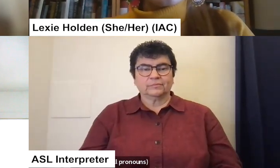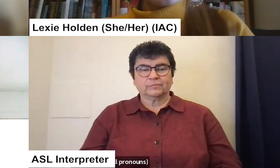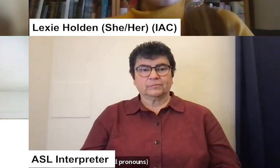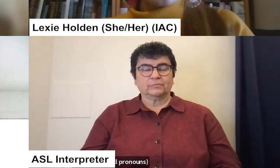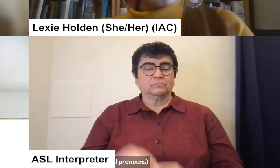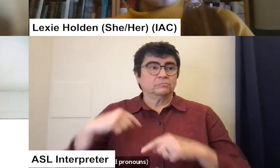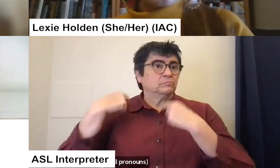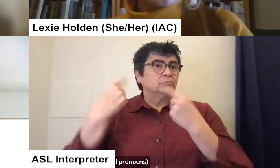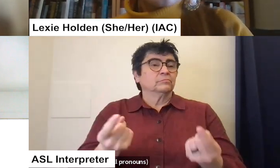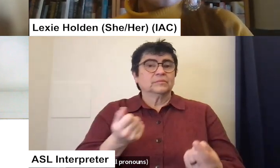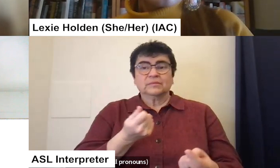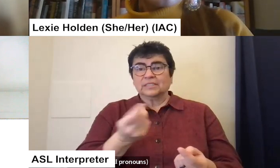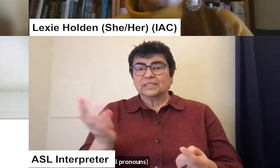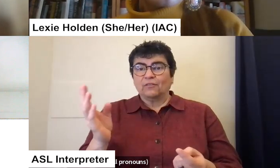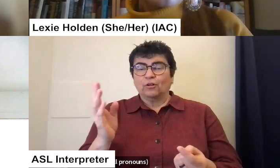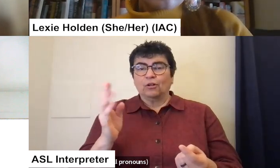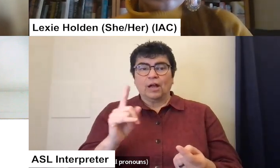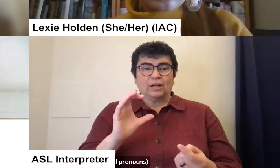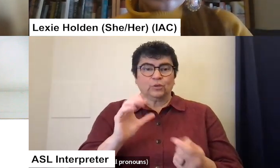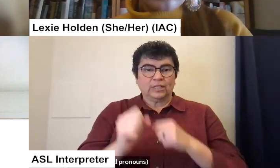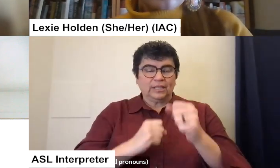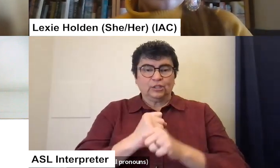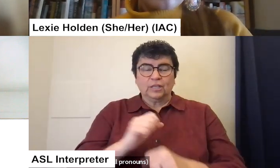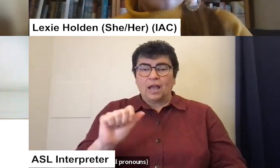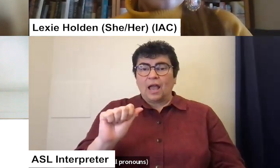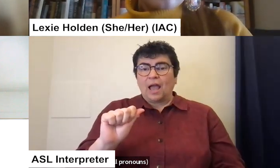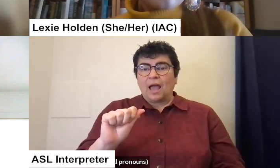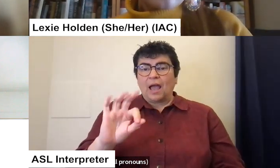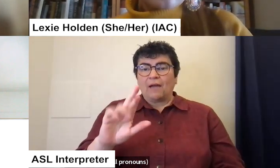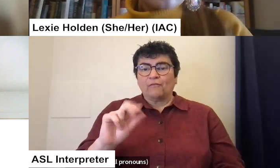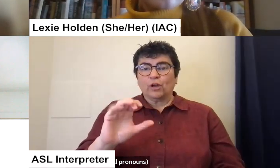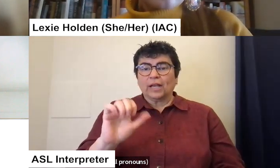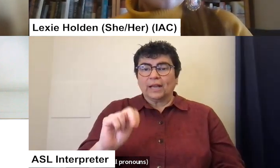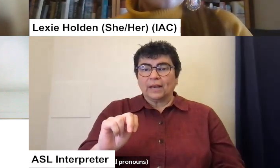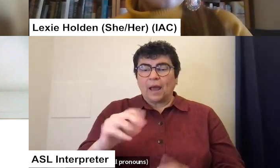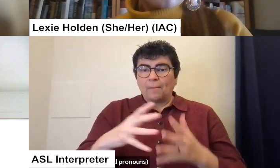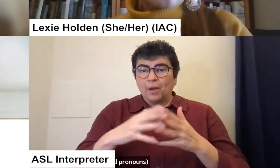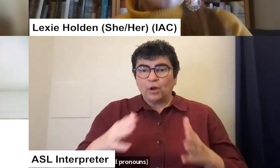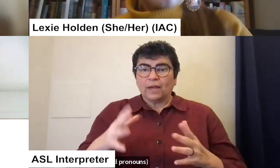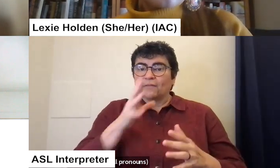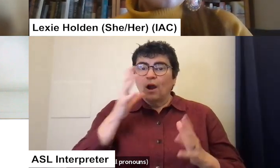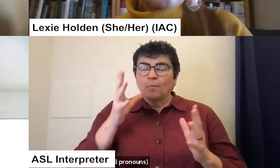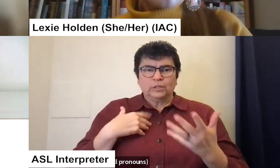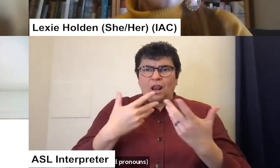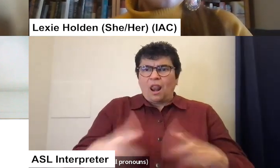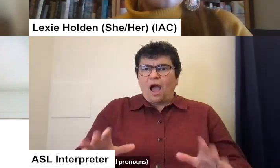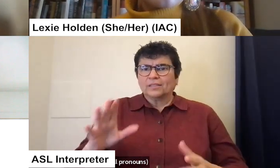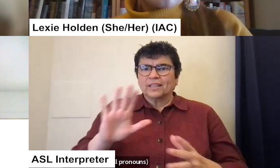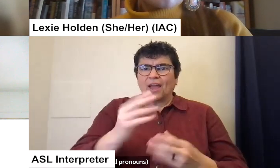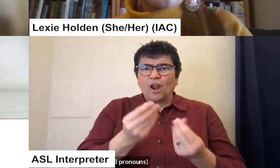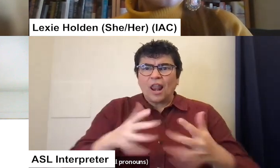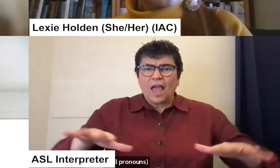over the last several hundred years, African-American farmers have lost 90% of their land. A lot of that happened